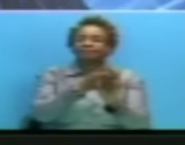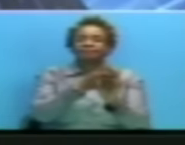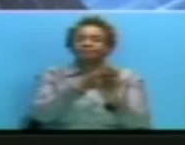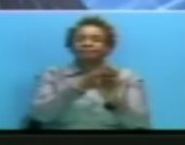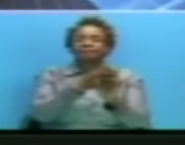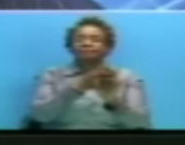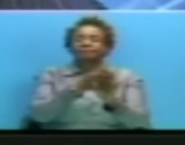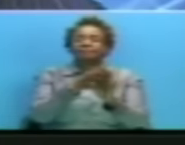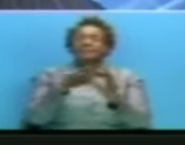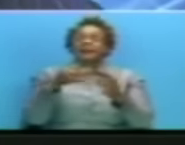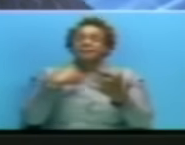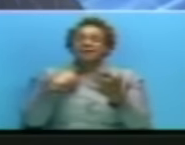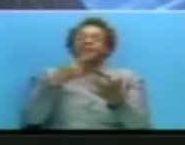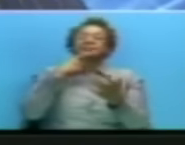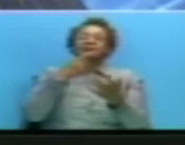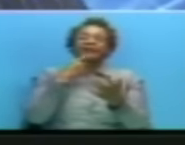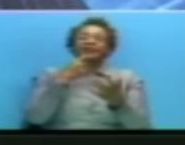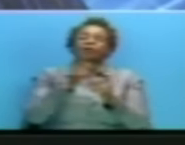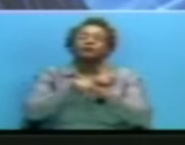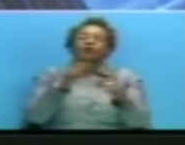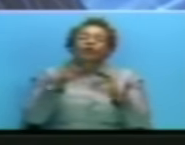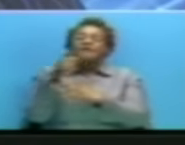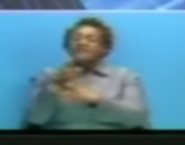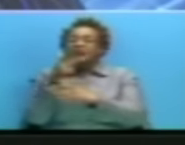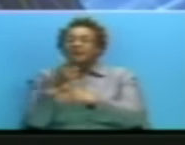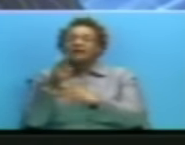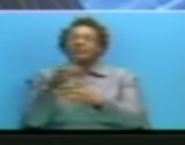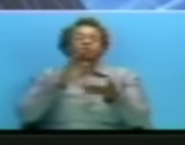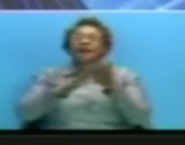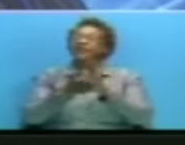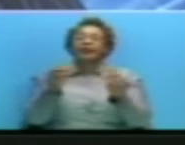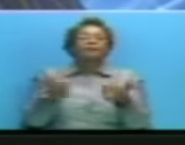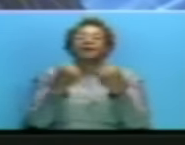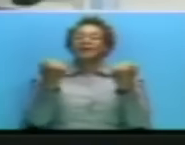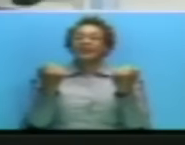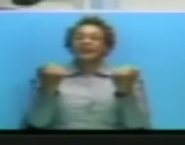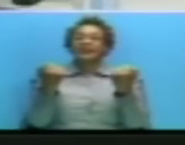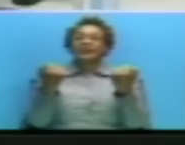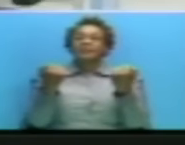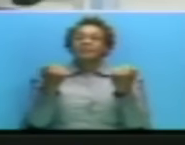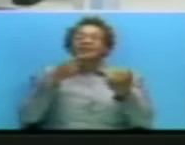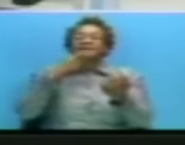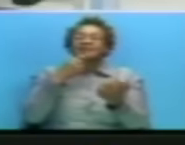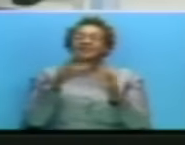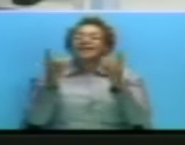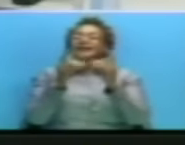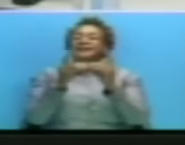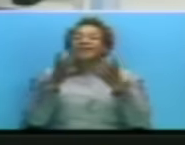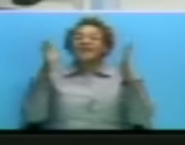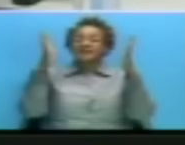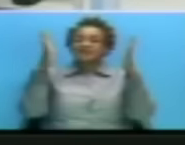that's what I'm explaining. And I'm saying that there was no filming, there was no stage play going on. They called it a speed dating event. Yes.